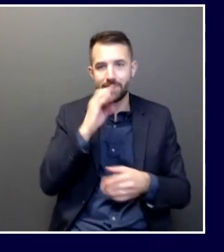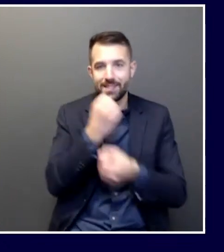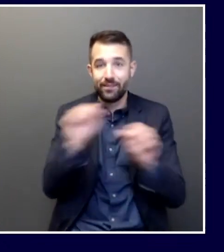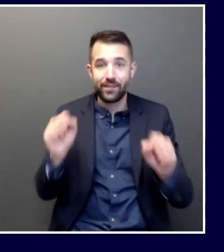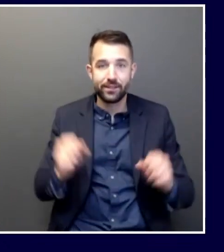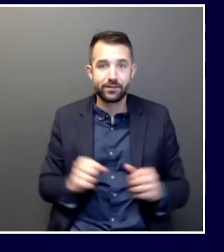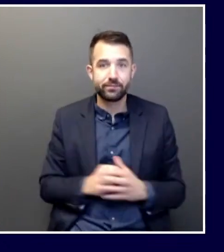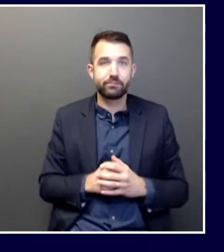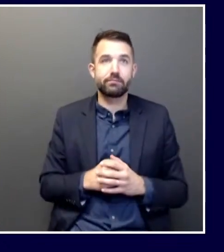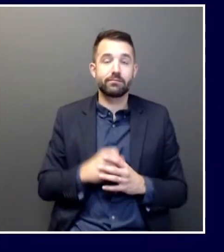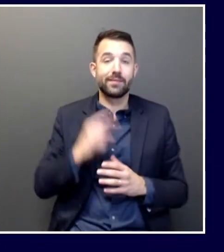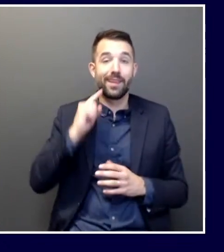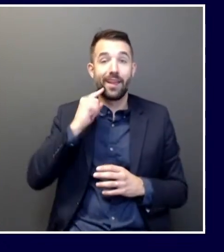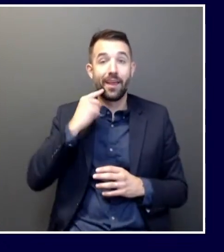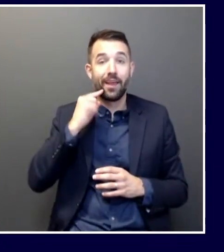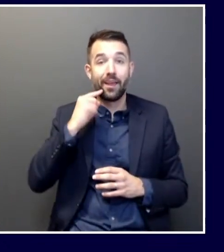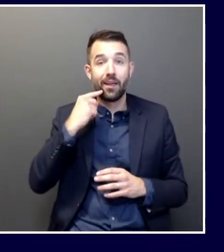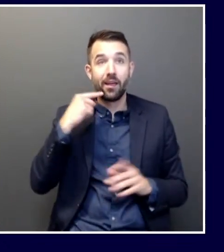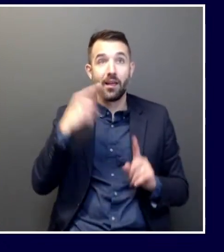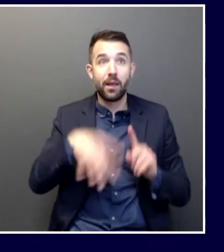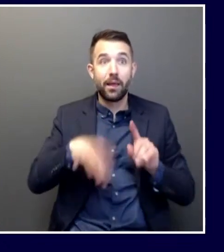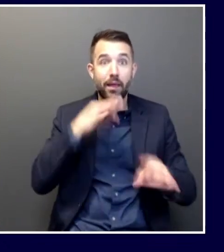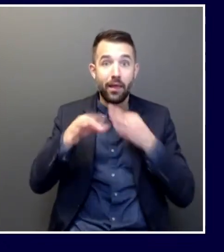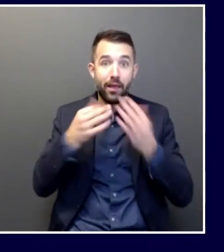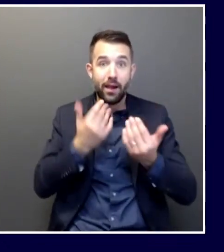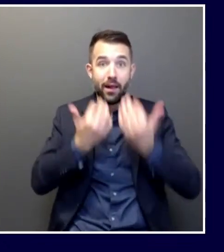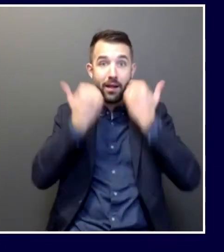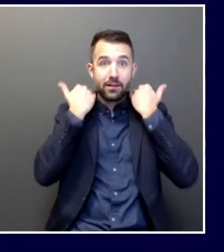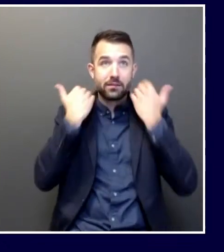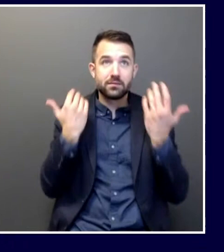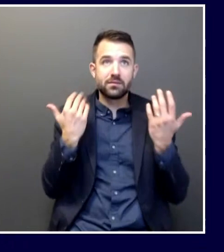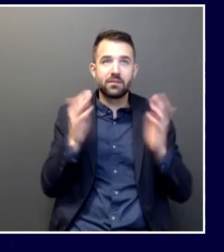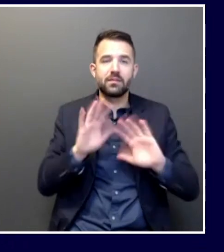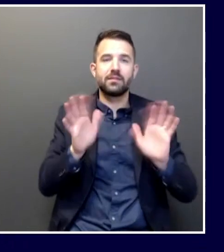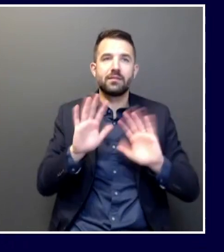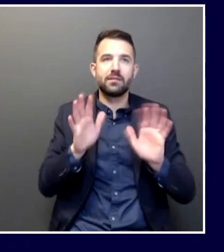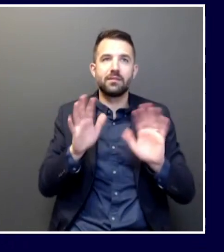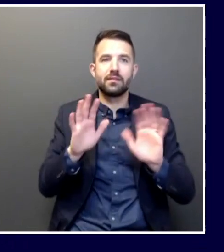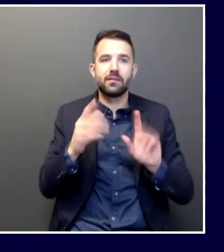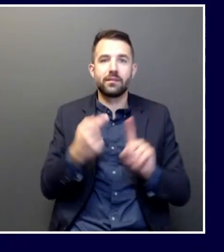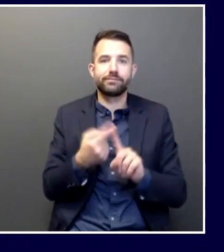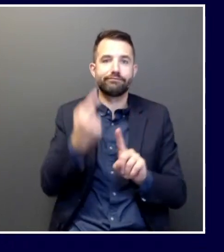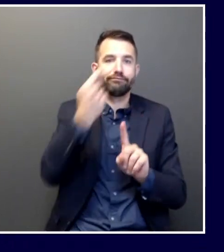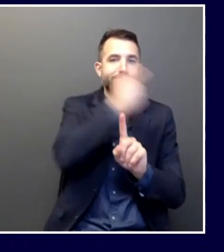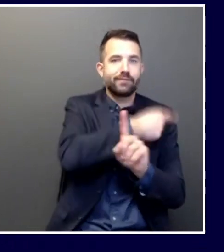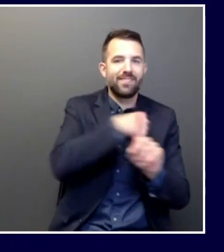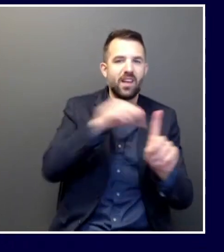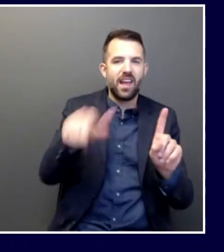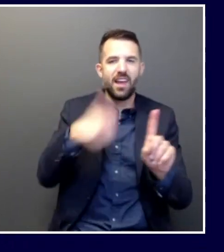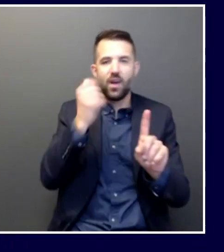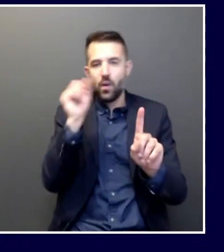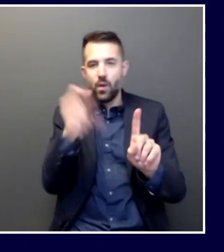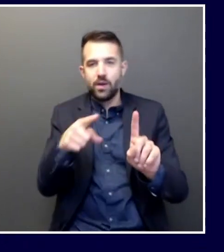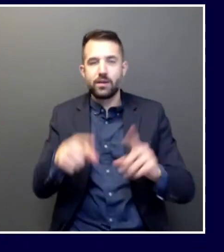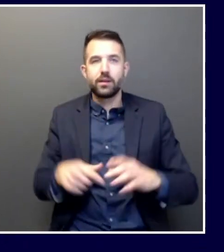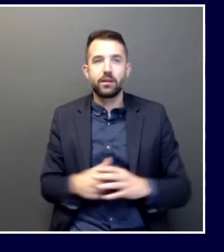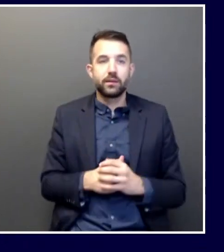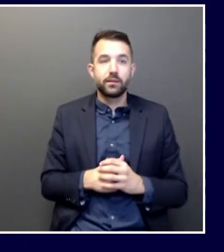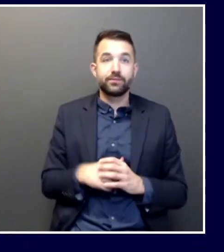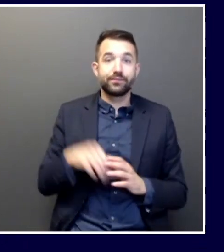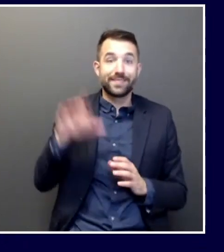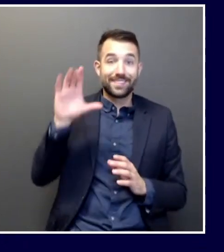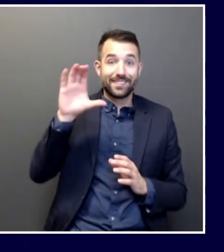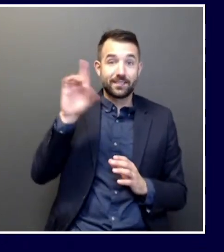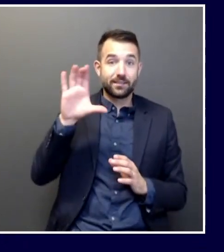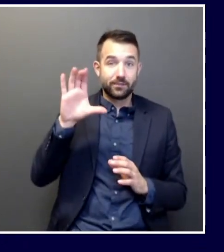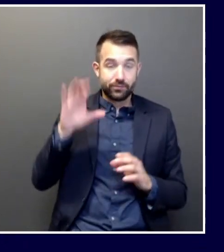consumption, one more note there on safety tips. Our various social media channels, Maine CDC, Maine DHHS, we're going to be